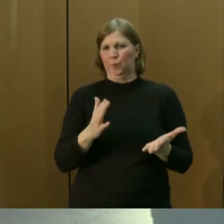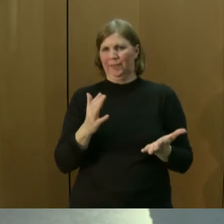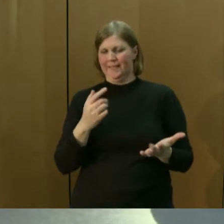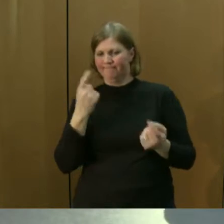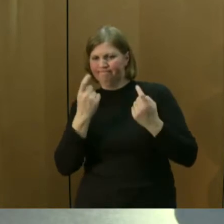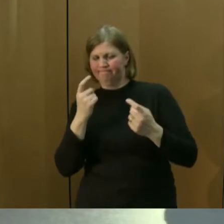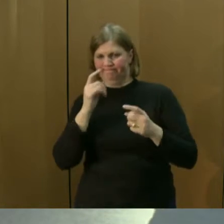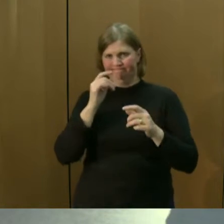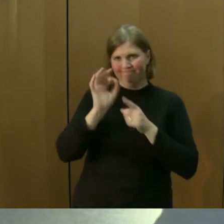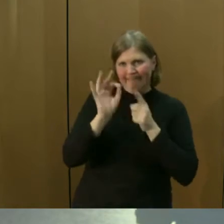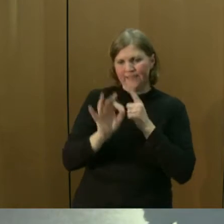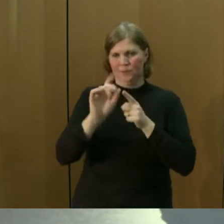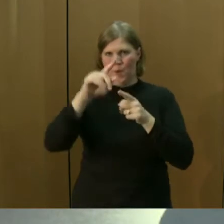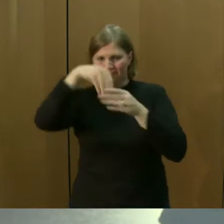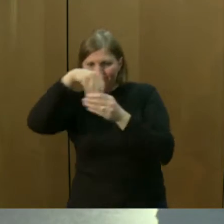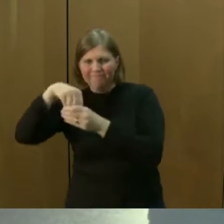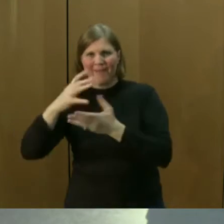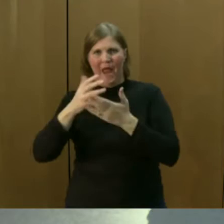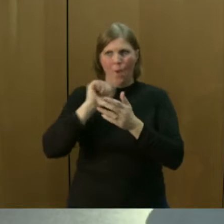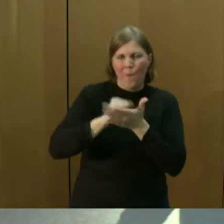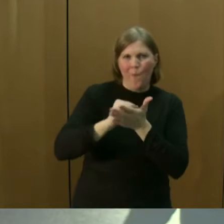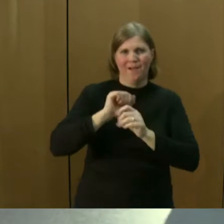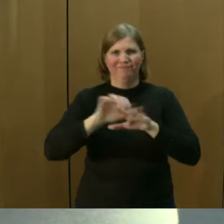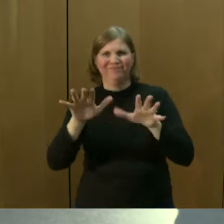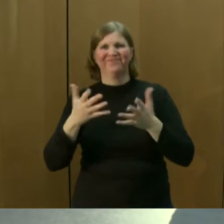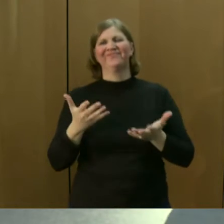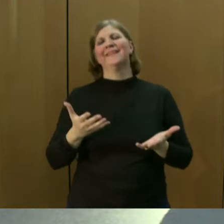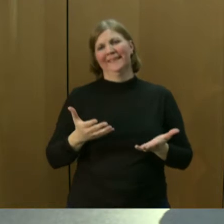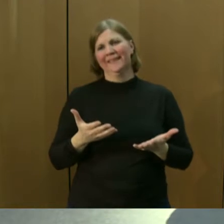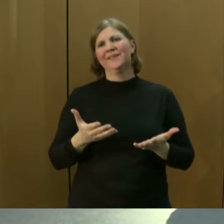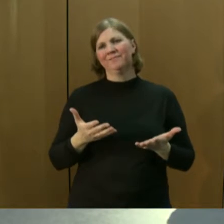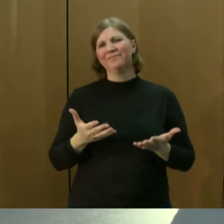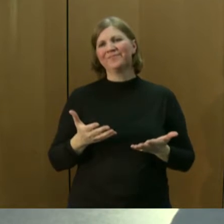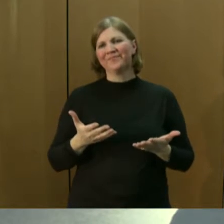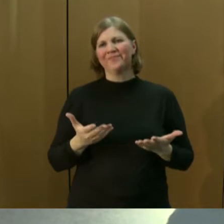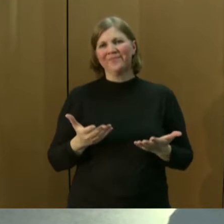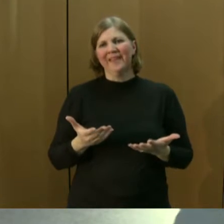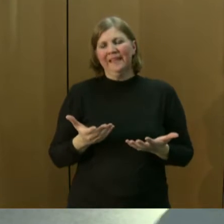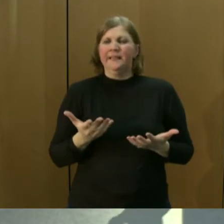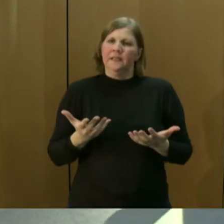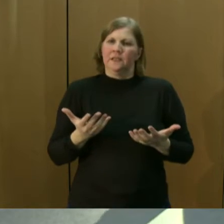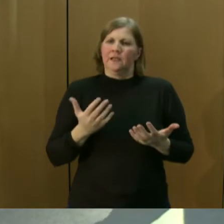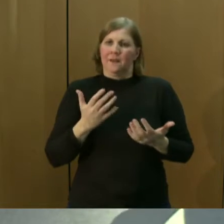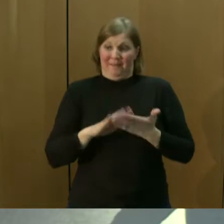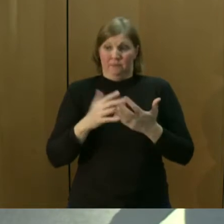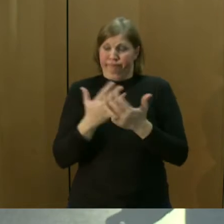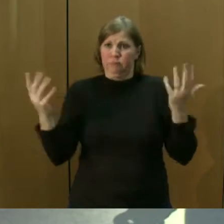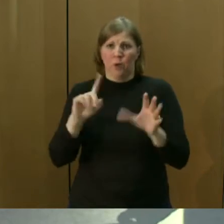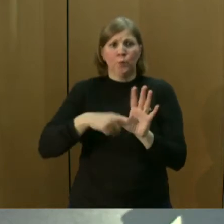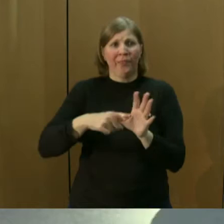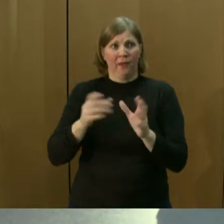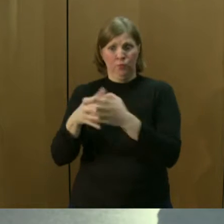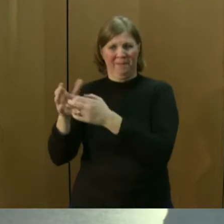of youth groups and schools, particularly from overseas, actually come to Edinburgh, and maybe it's to do with term